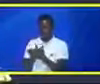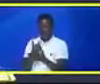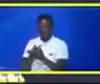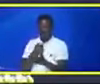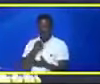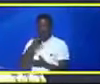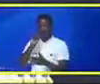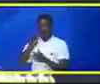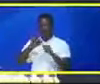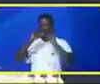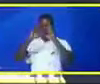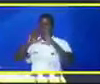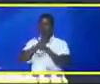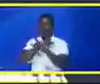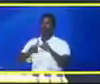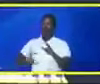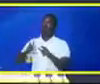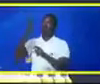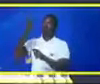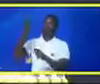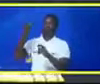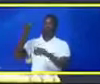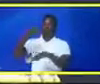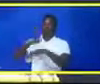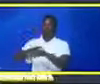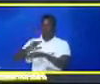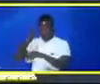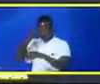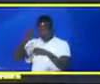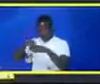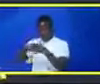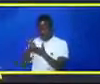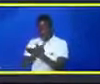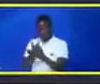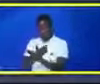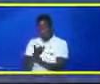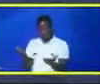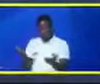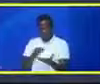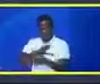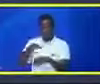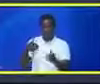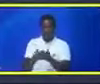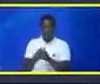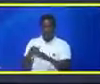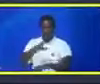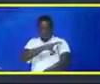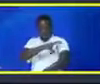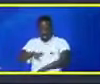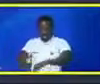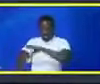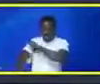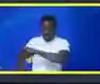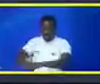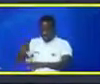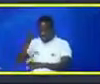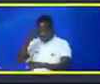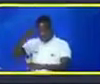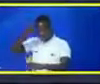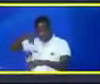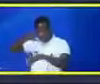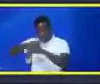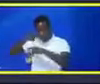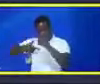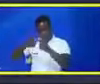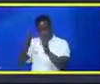declare the blessings of the Lord over the government in Ghana. All the arms of government, the wisdom and the grace